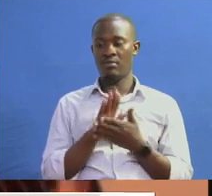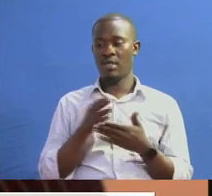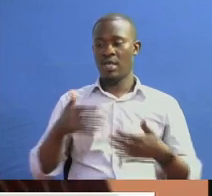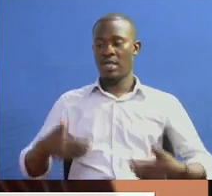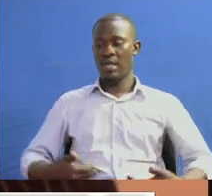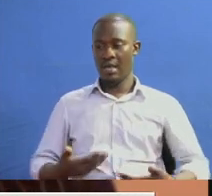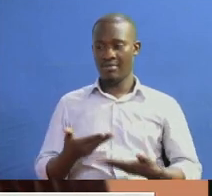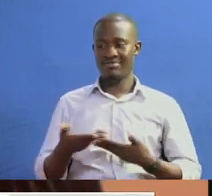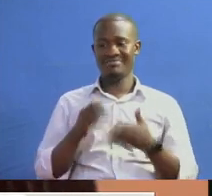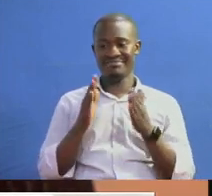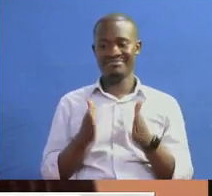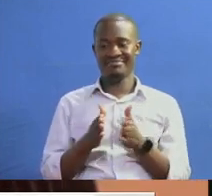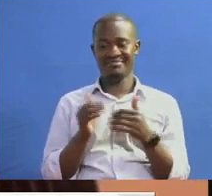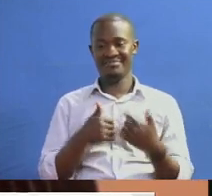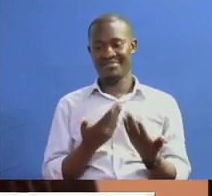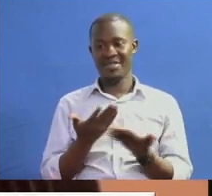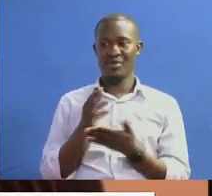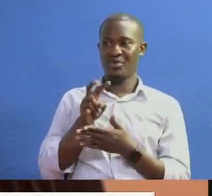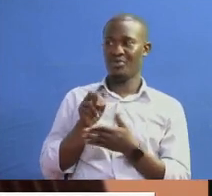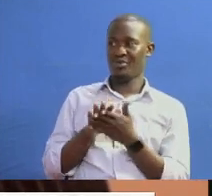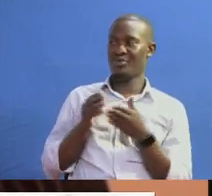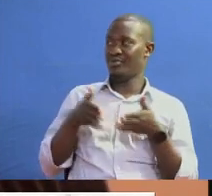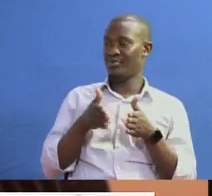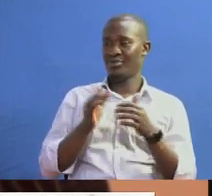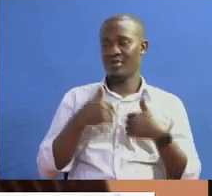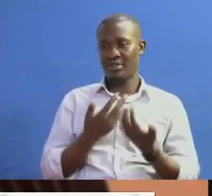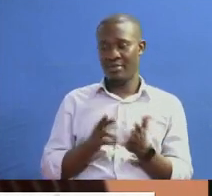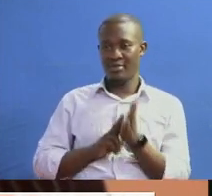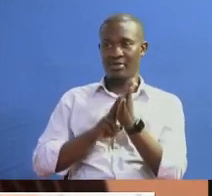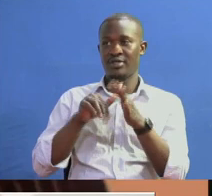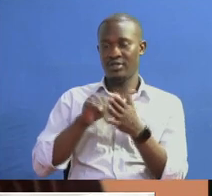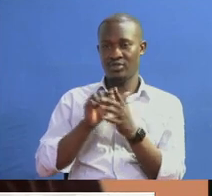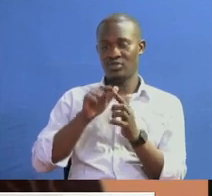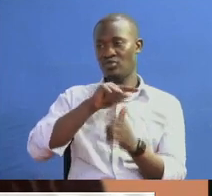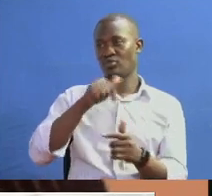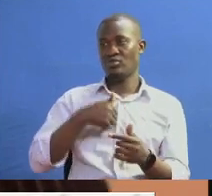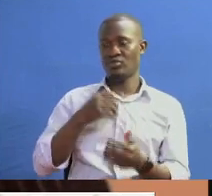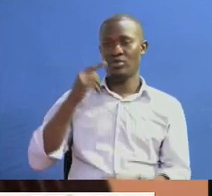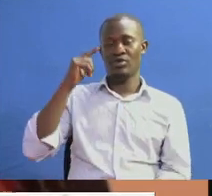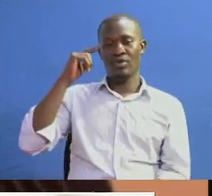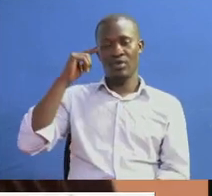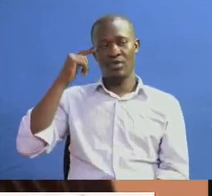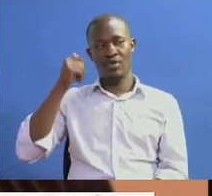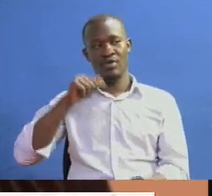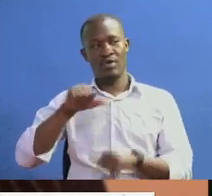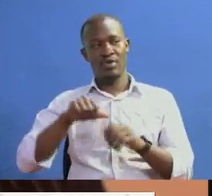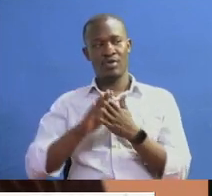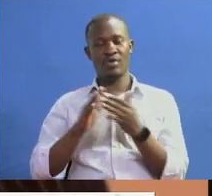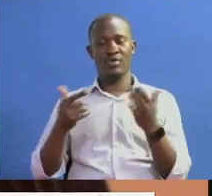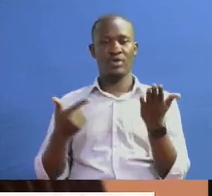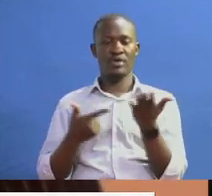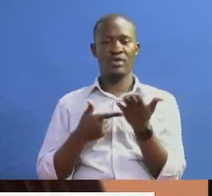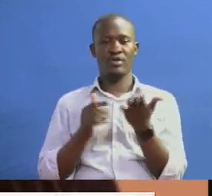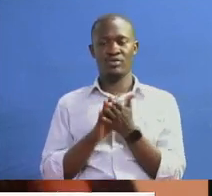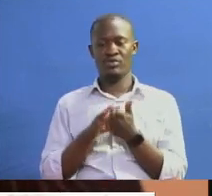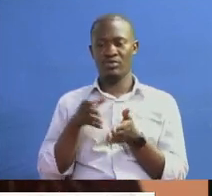us think outside the box. Let us look at the opportunities that are presented to us. You see, think about the digital opportunities,